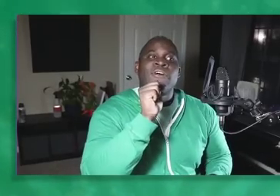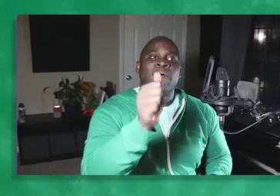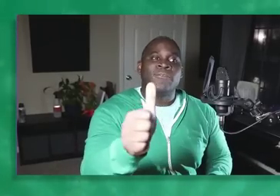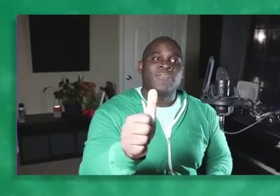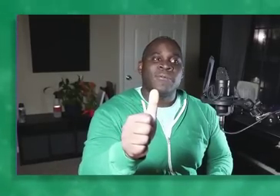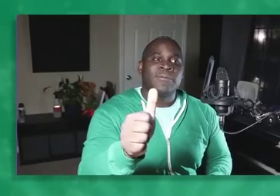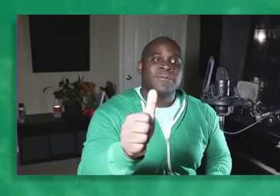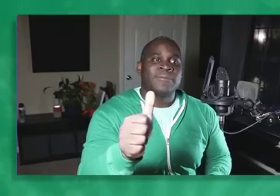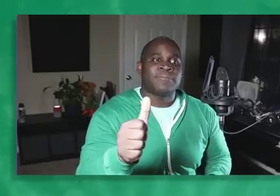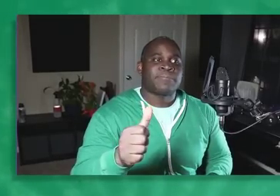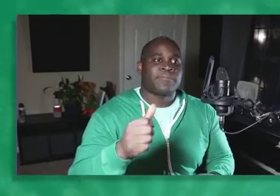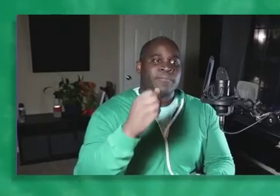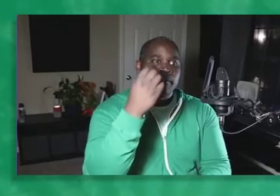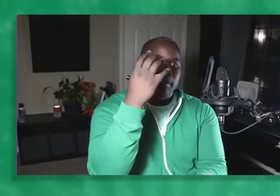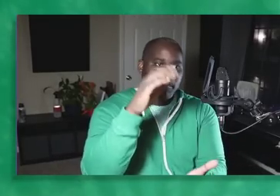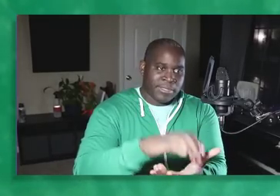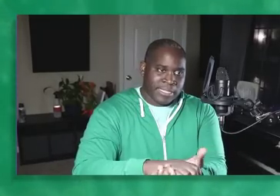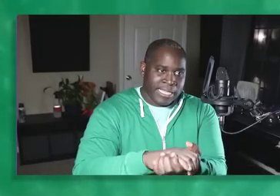Don't